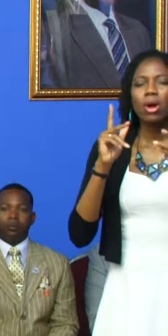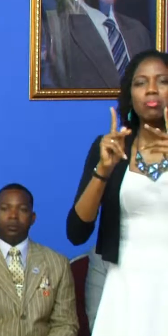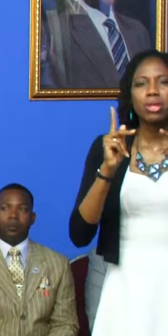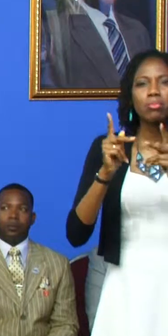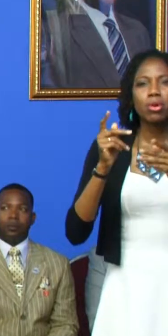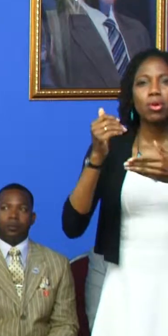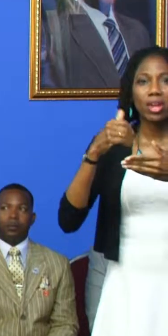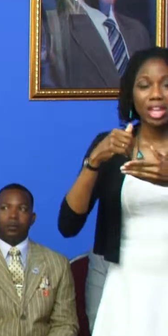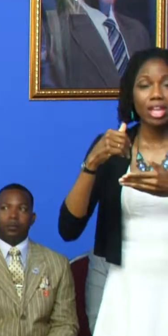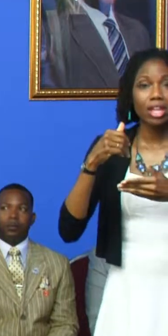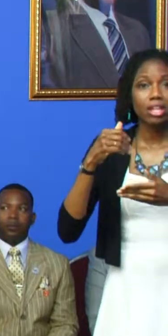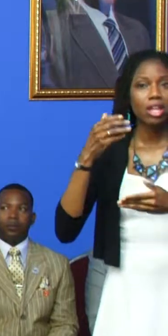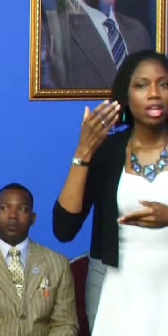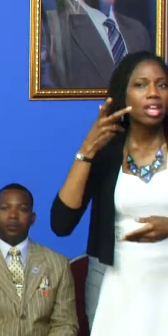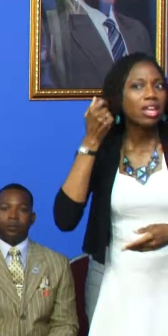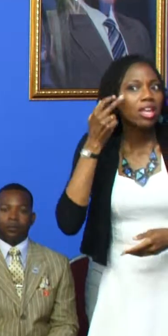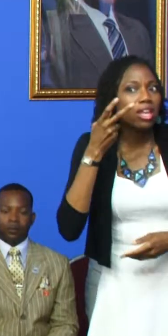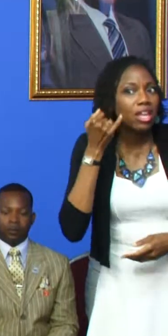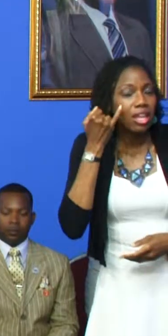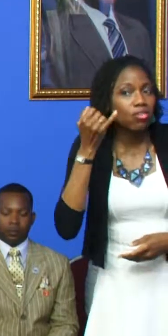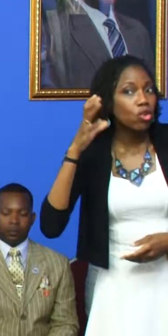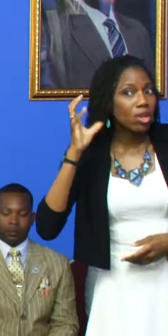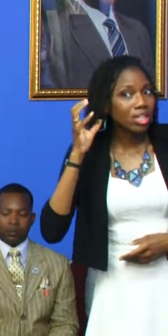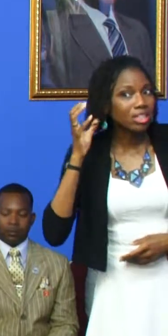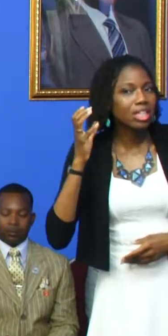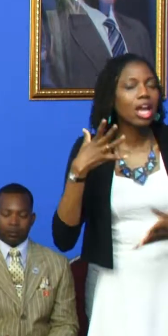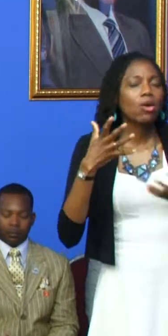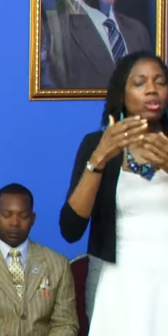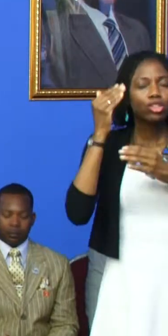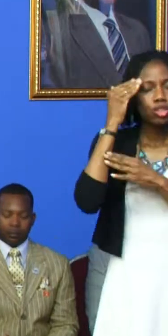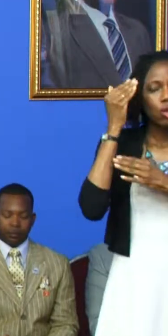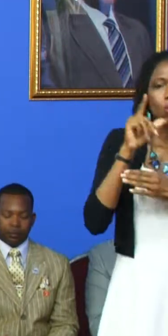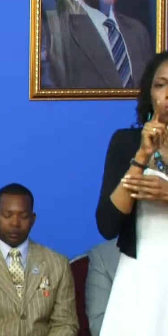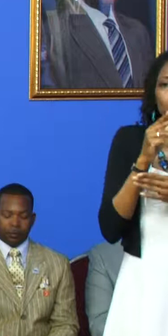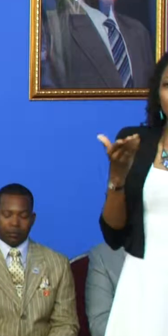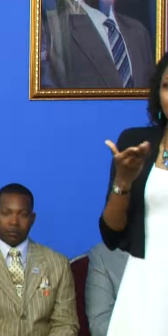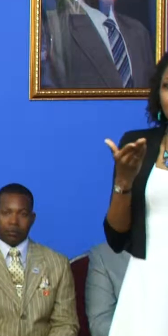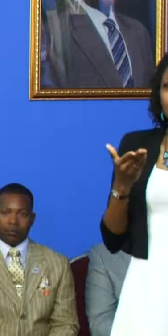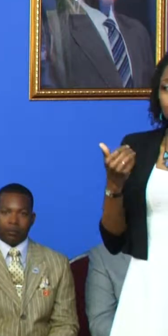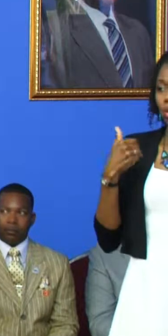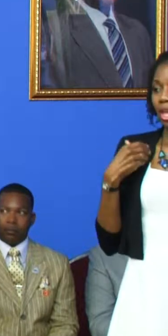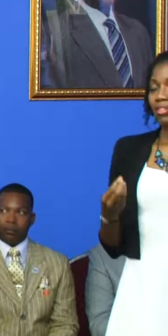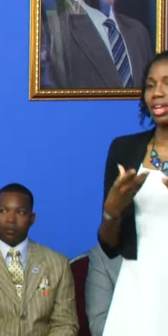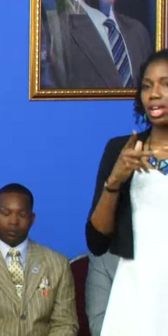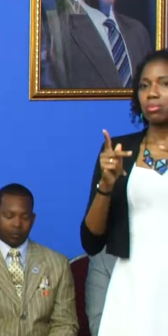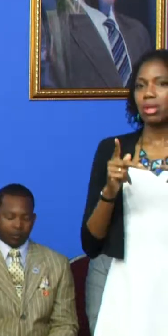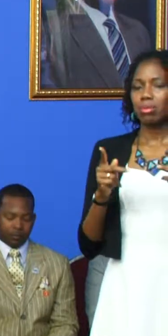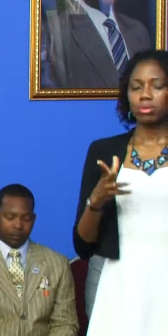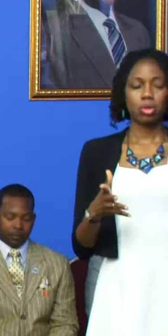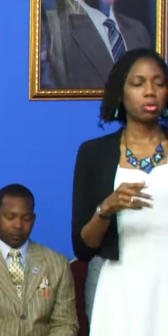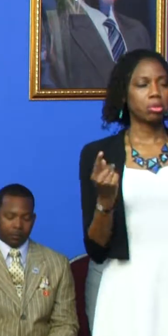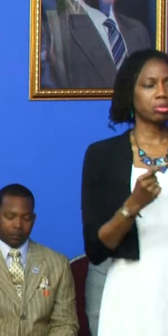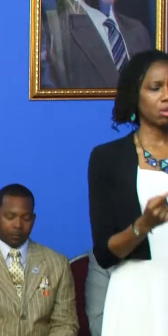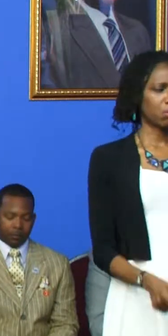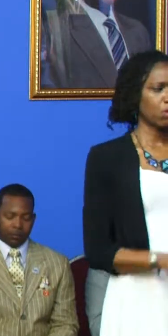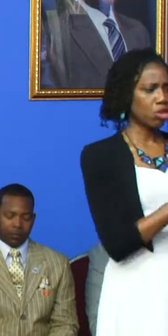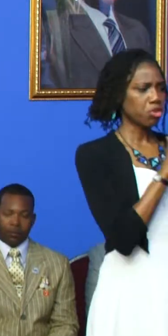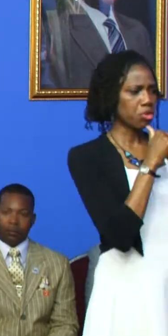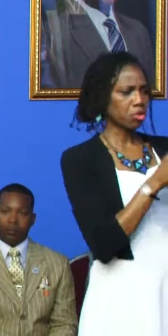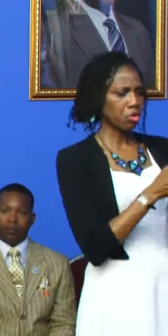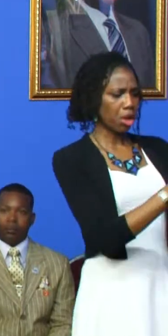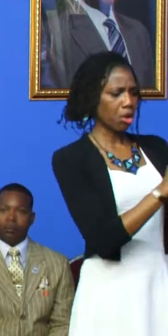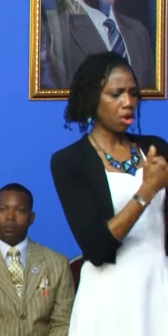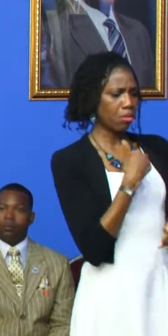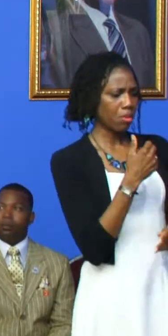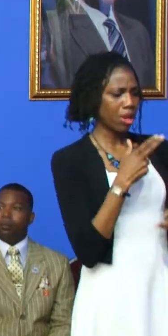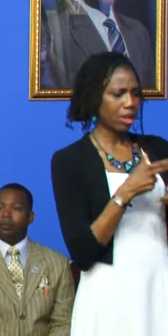to know they are in the house. But we have for everybody. People get all the way. Reb didn't call my name. Would you do me a favor? Turn to the